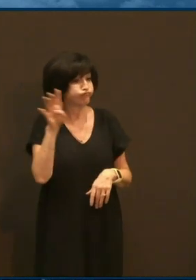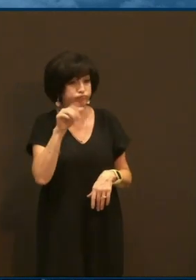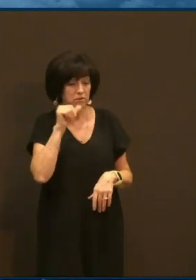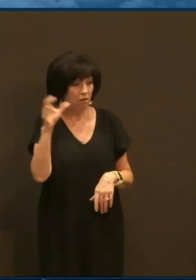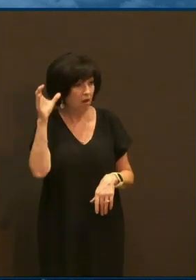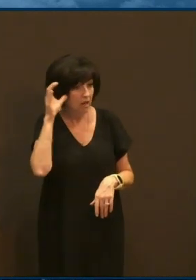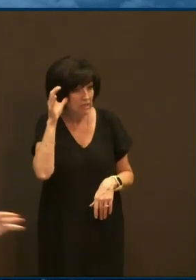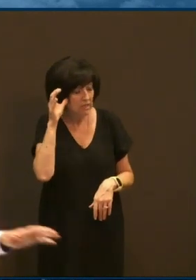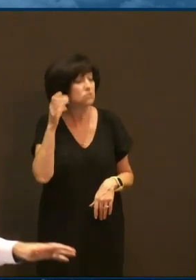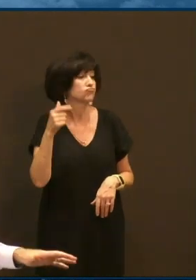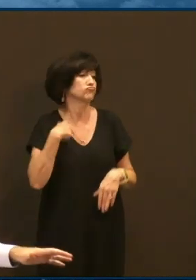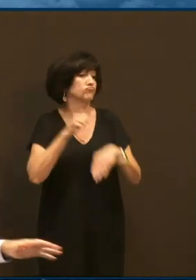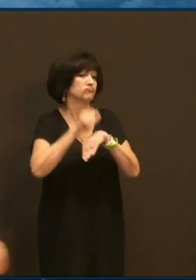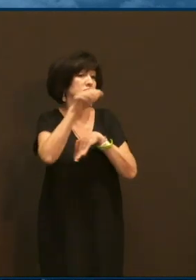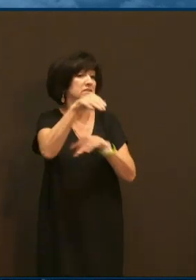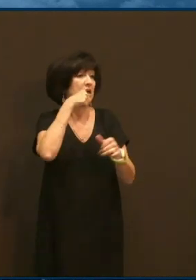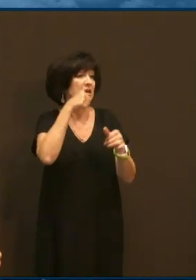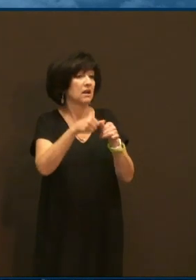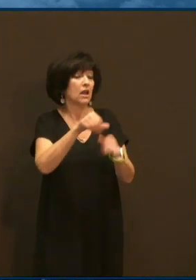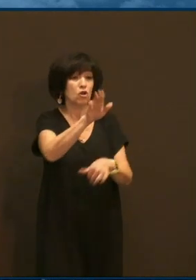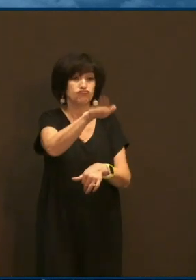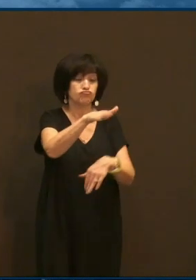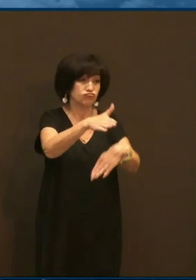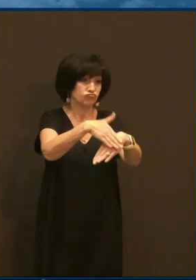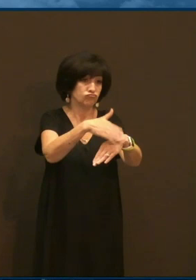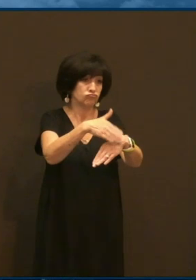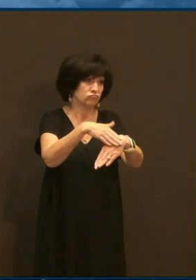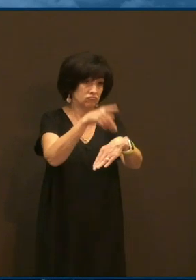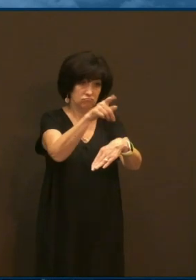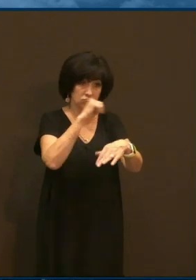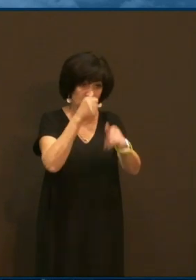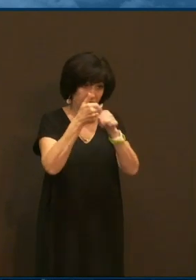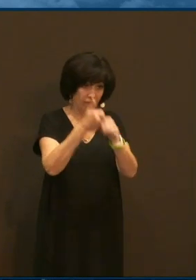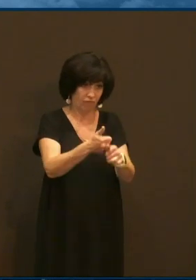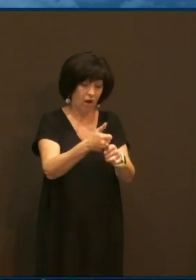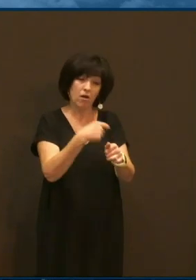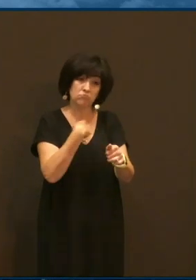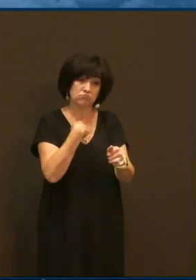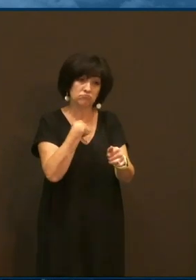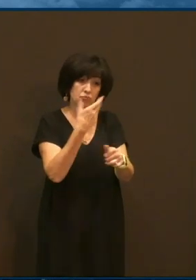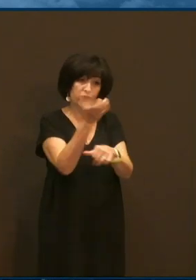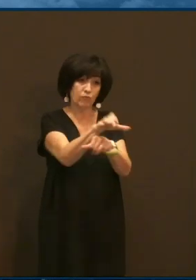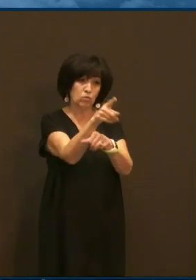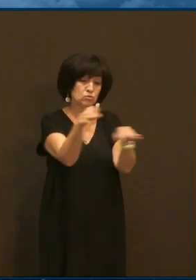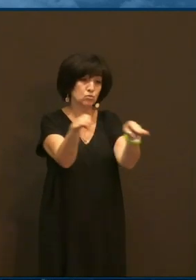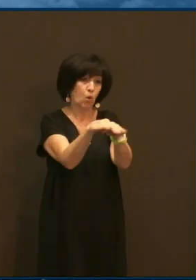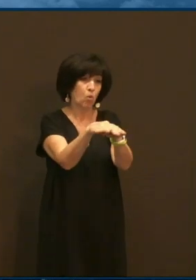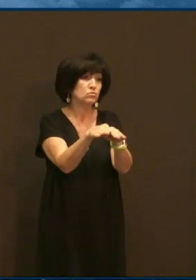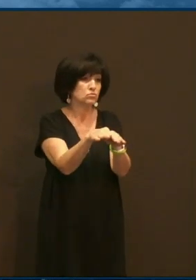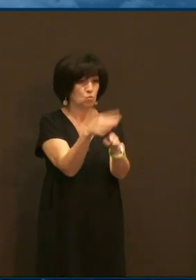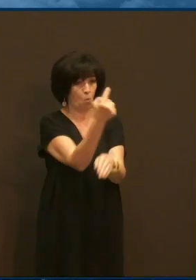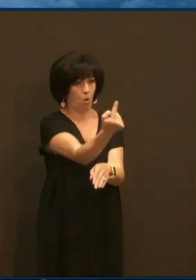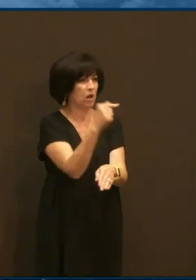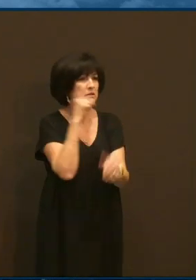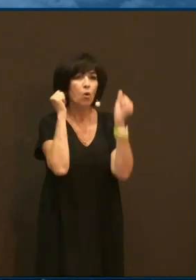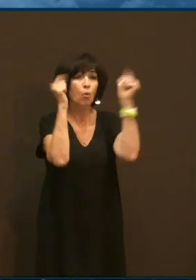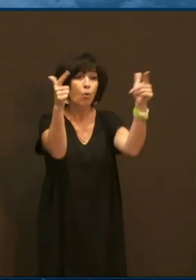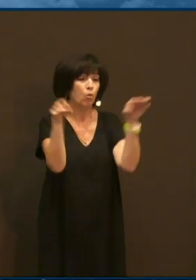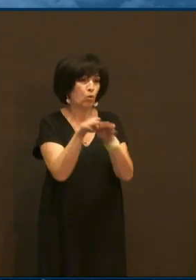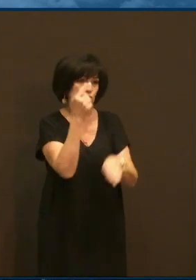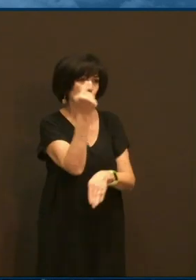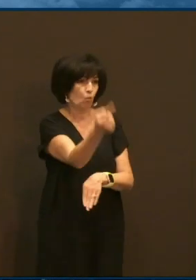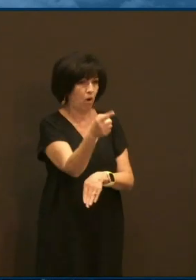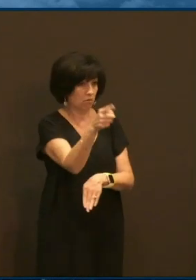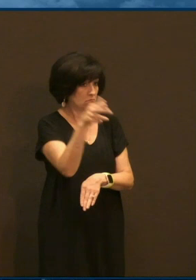the idea of shutting down again, well, that'll always be, something that you can use, but it's